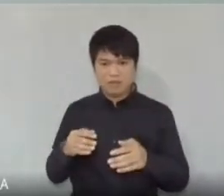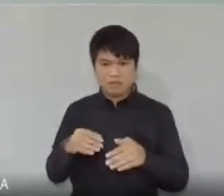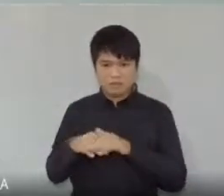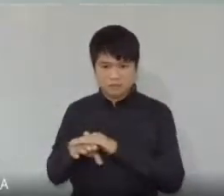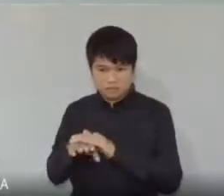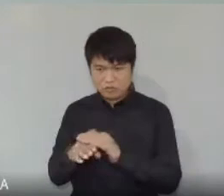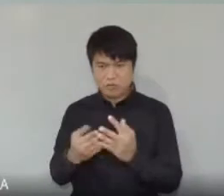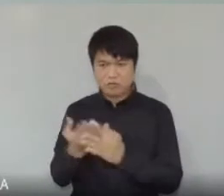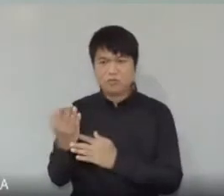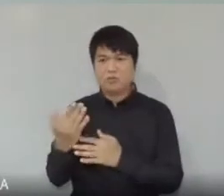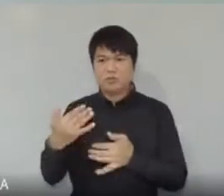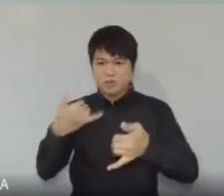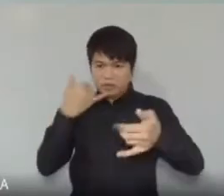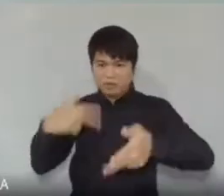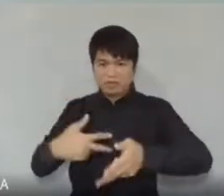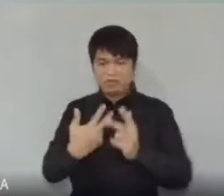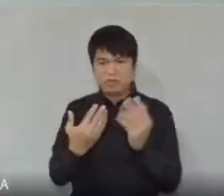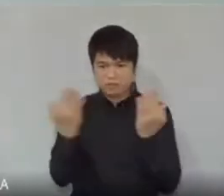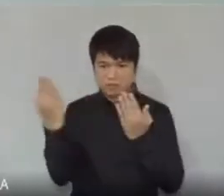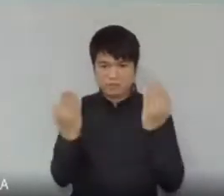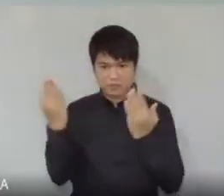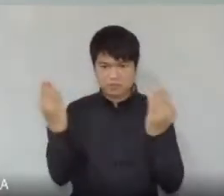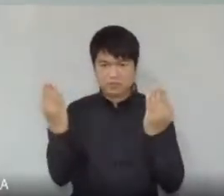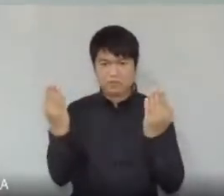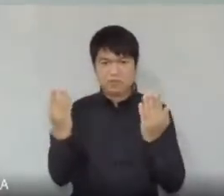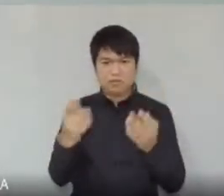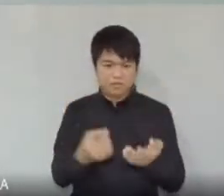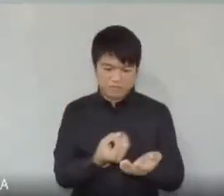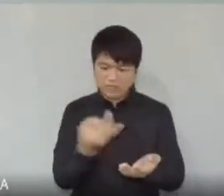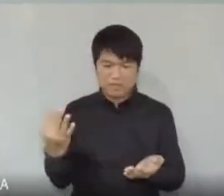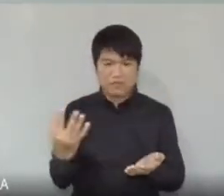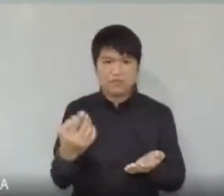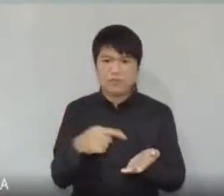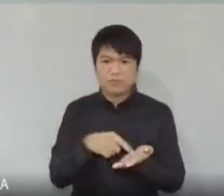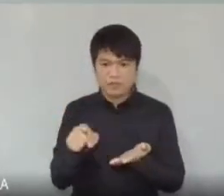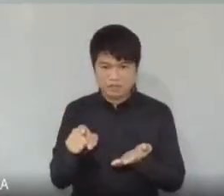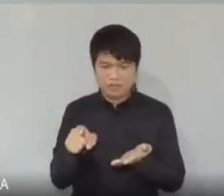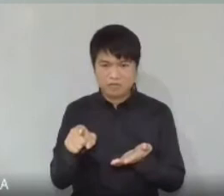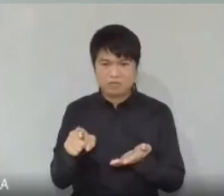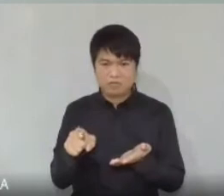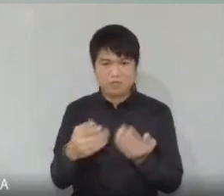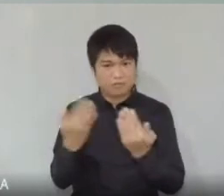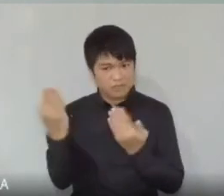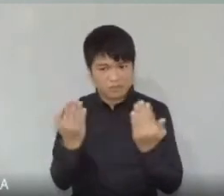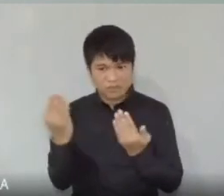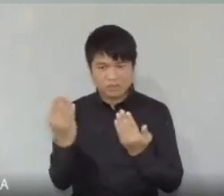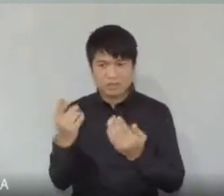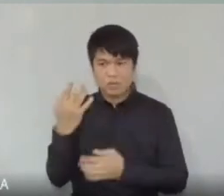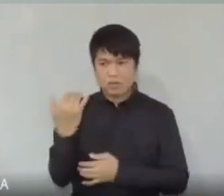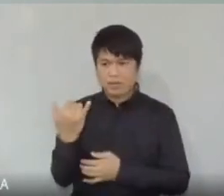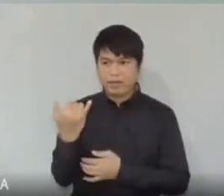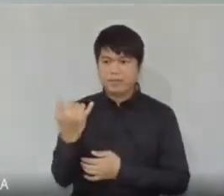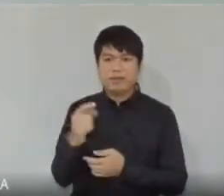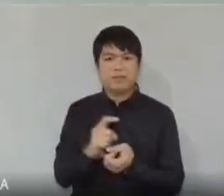our service providers to shift to some form of telehealth, particularly in areas, no, where